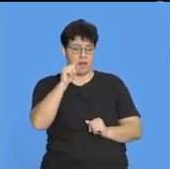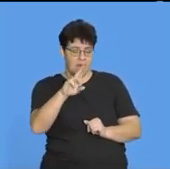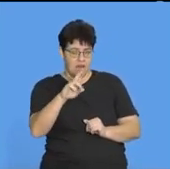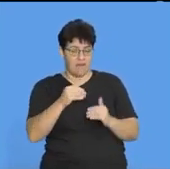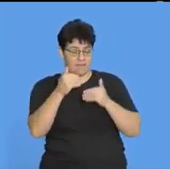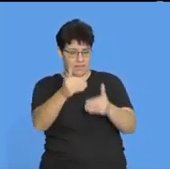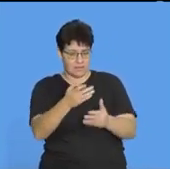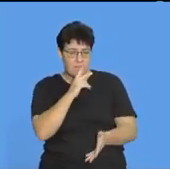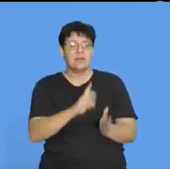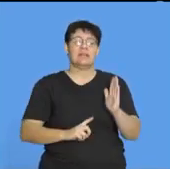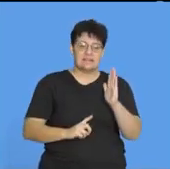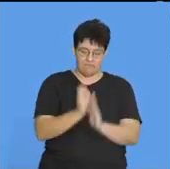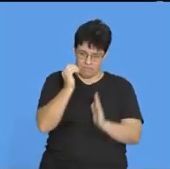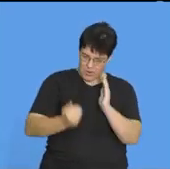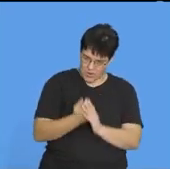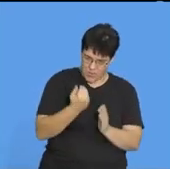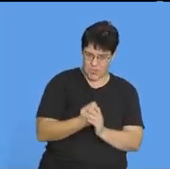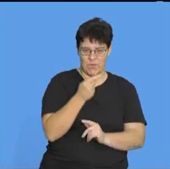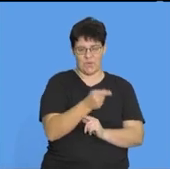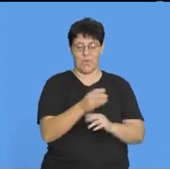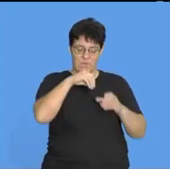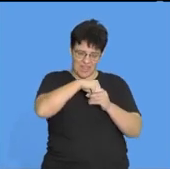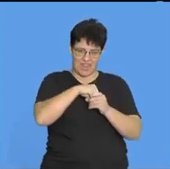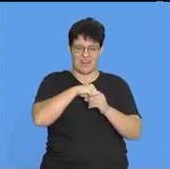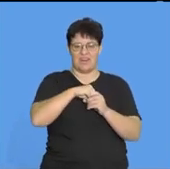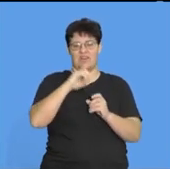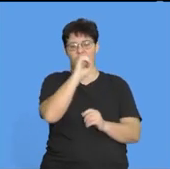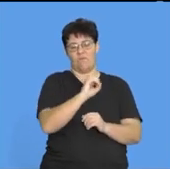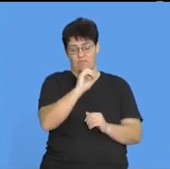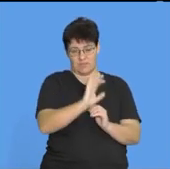a new follicle within the ovary.